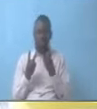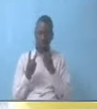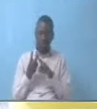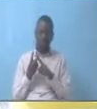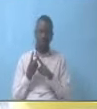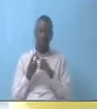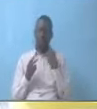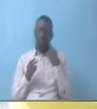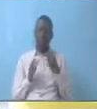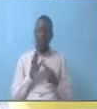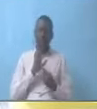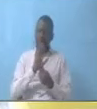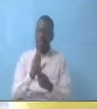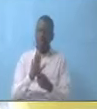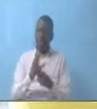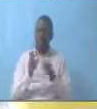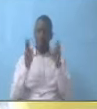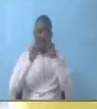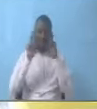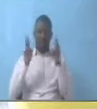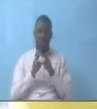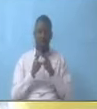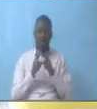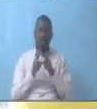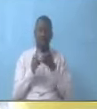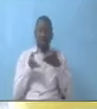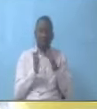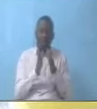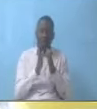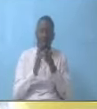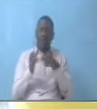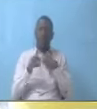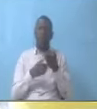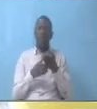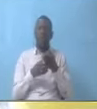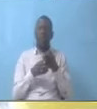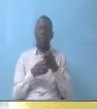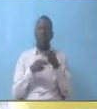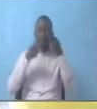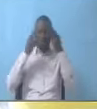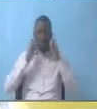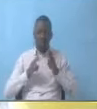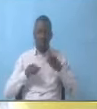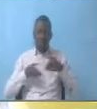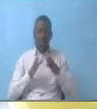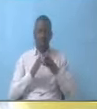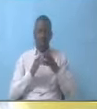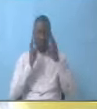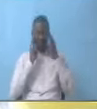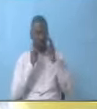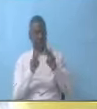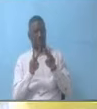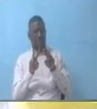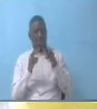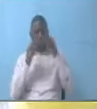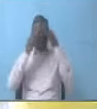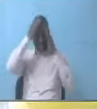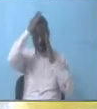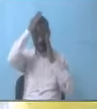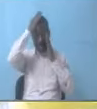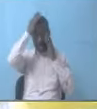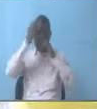international jurisprudence on the legality of military coup d'etats. Dal di won nañu waxtane tamen li nga xamne mo nekkon gis ci lu dem ci wir